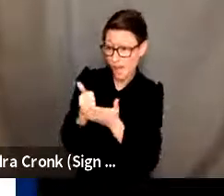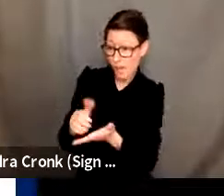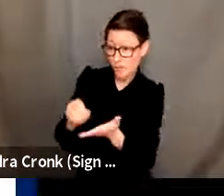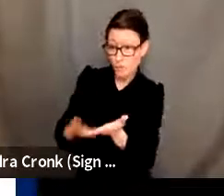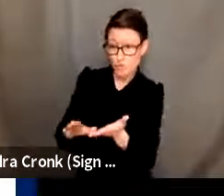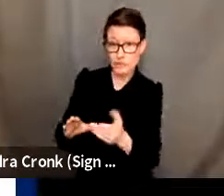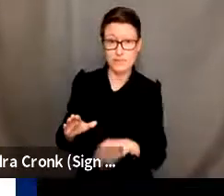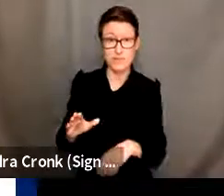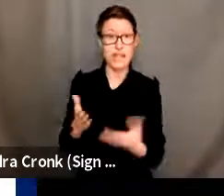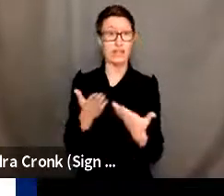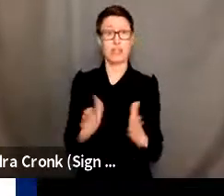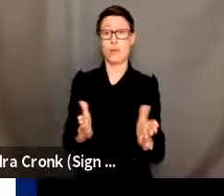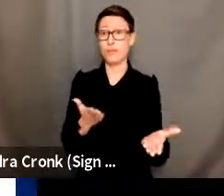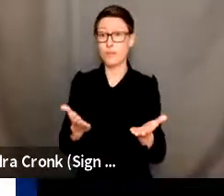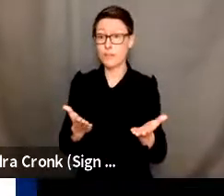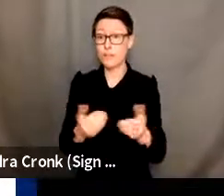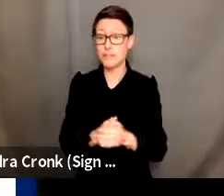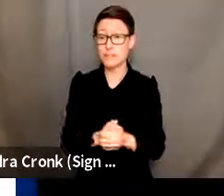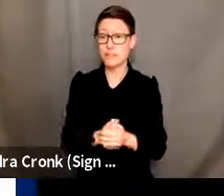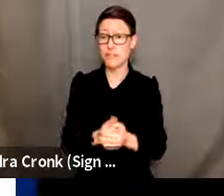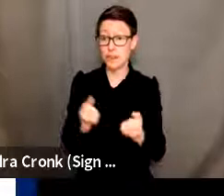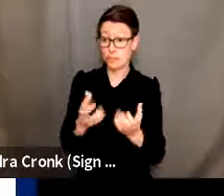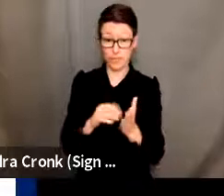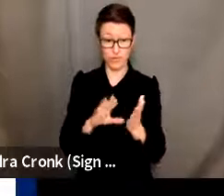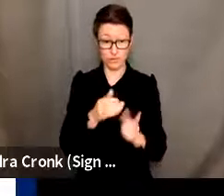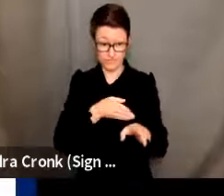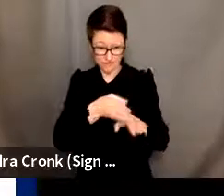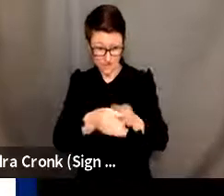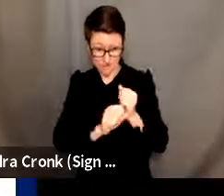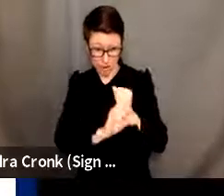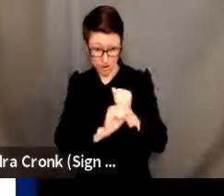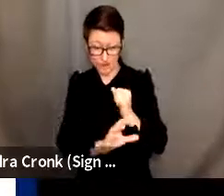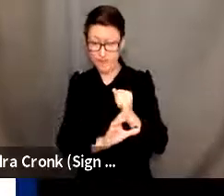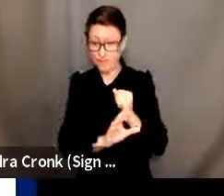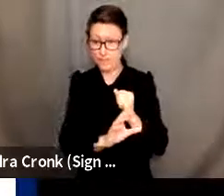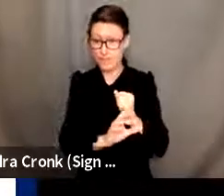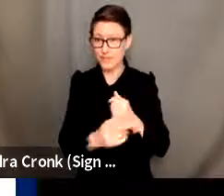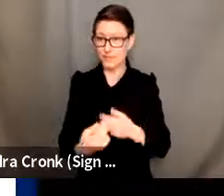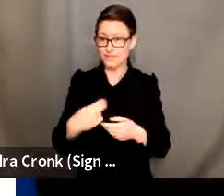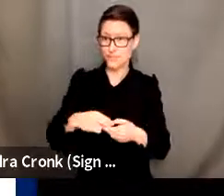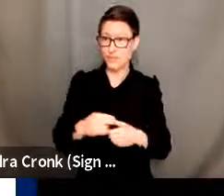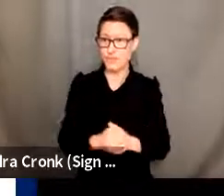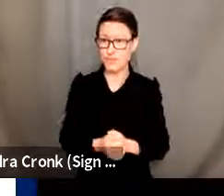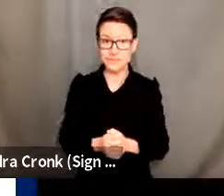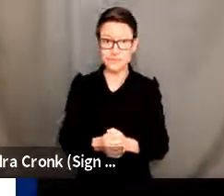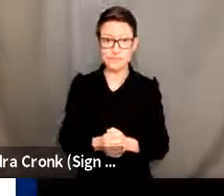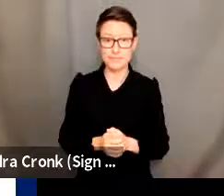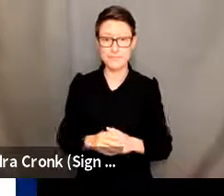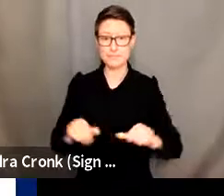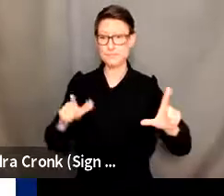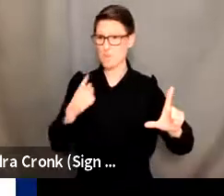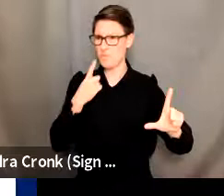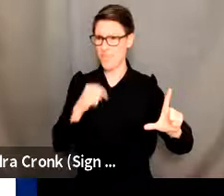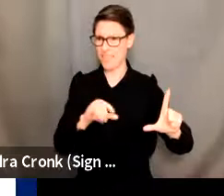service, we get a lot of marketing students, and at the bottom you can see that there are some lists of some of the clubs